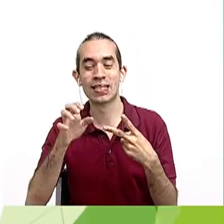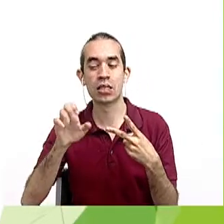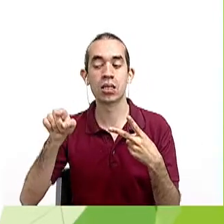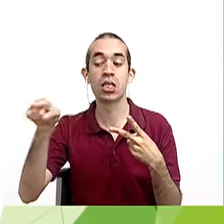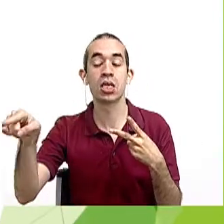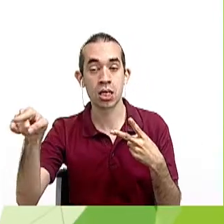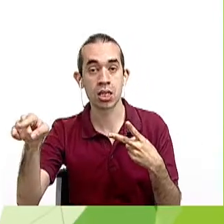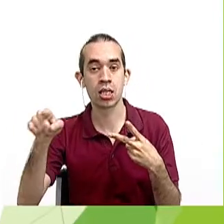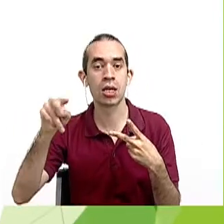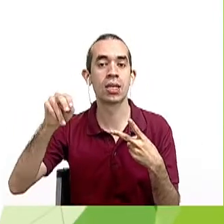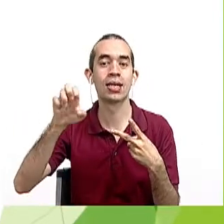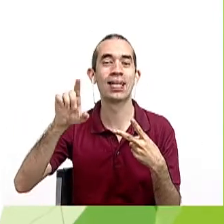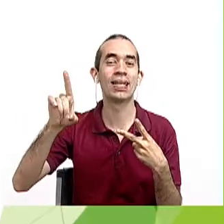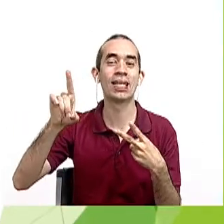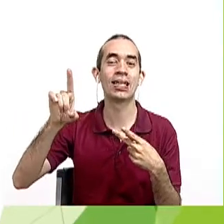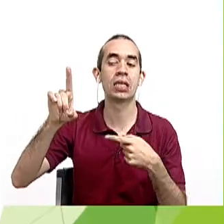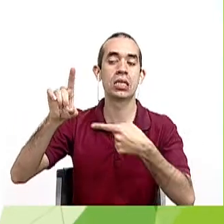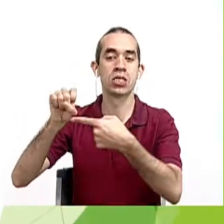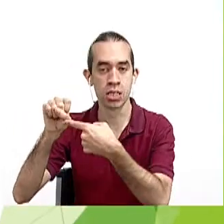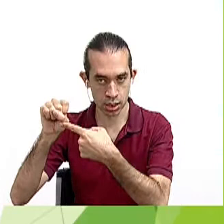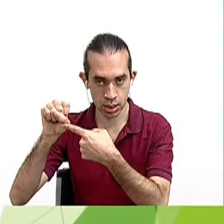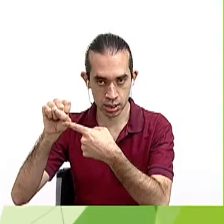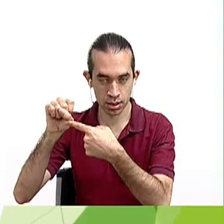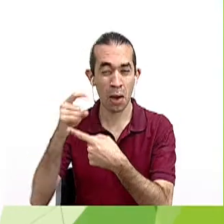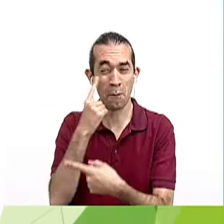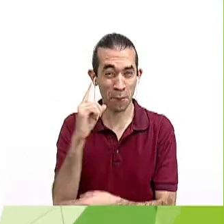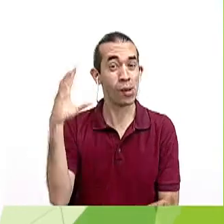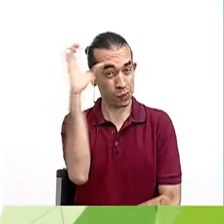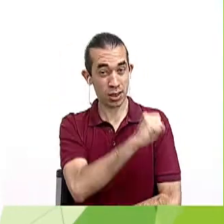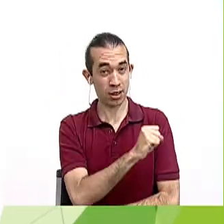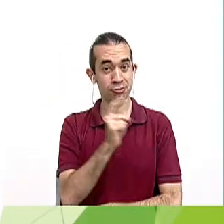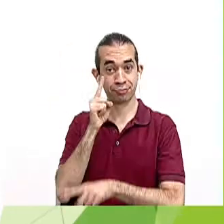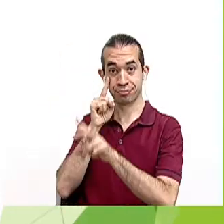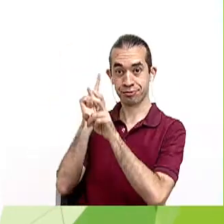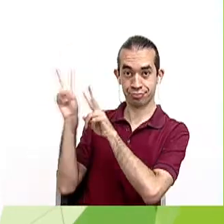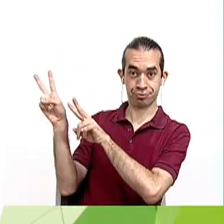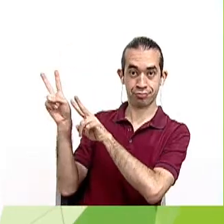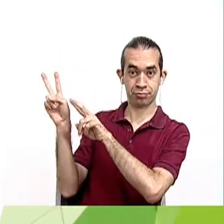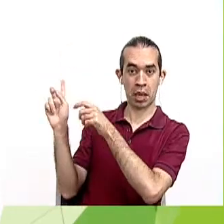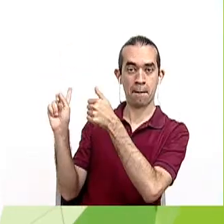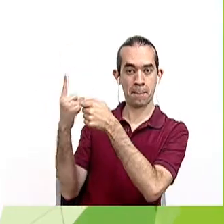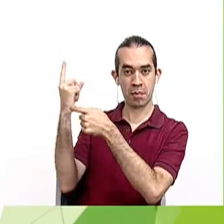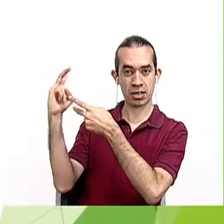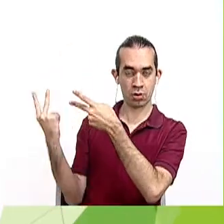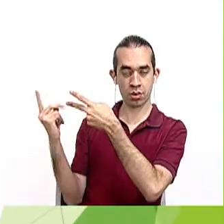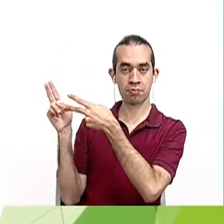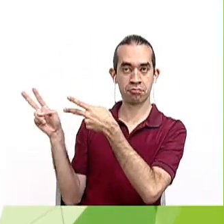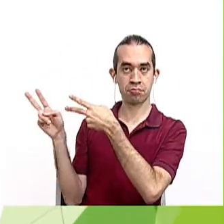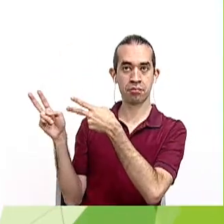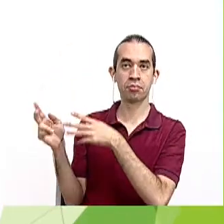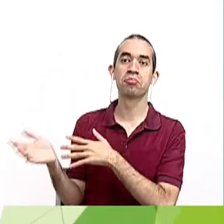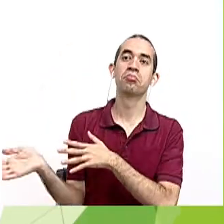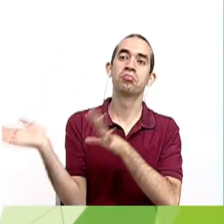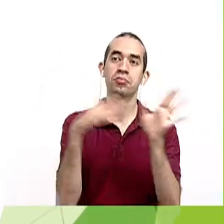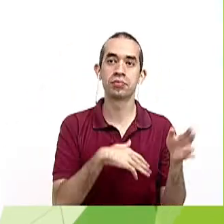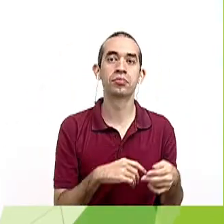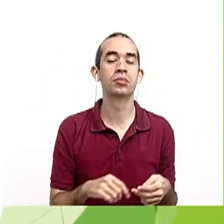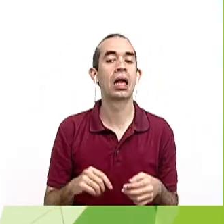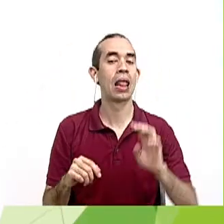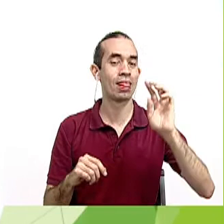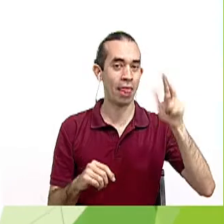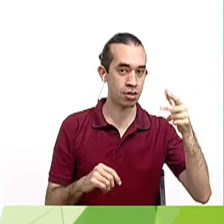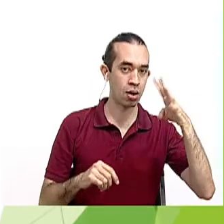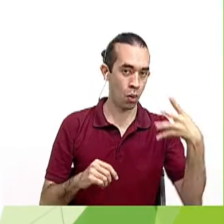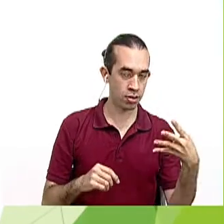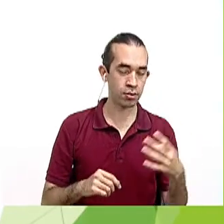was she, and the verb added an s. Look at the other example. I have